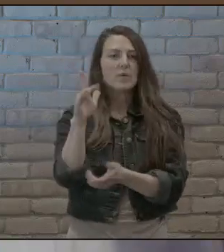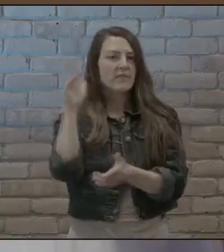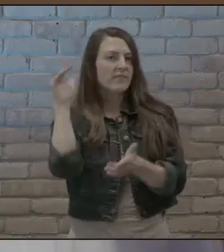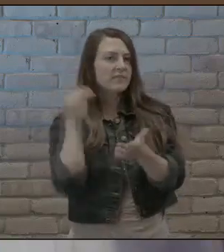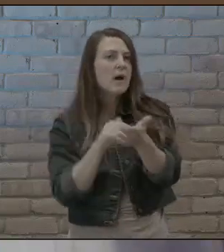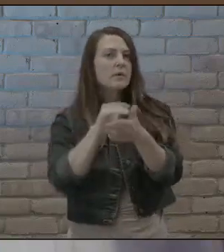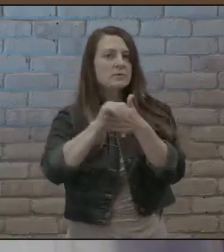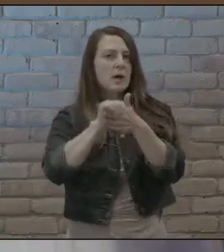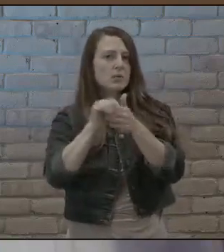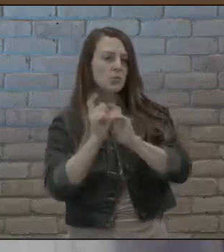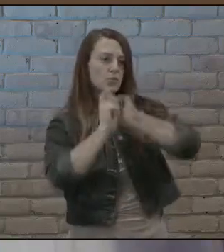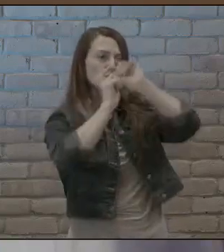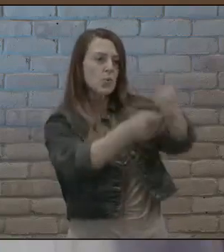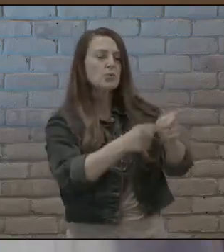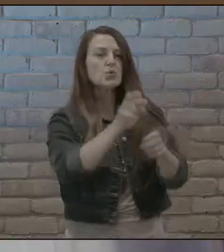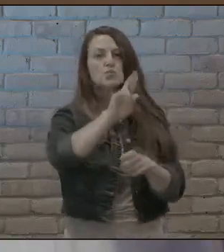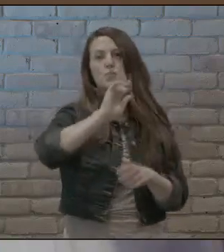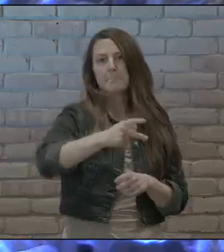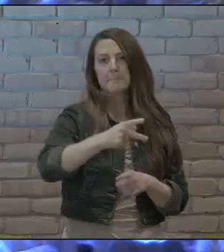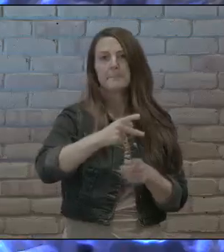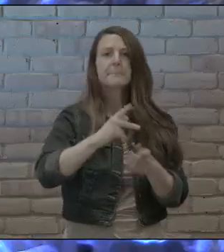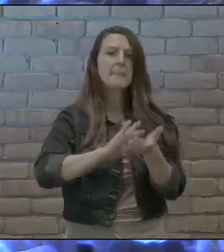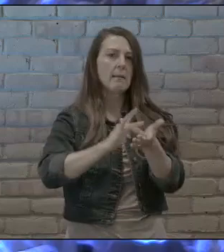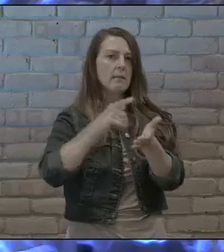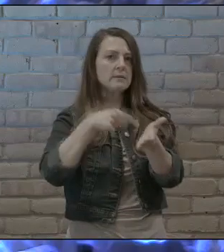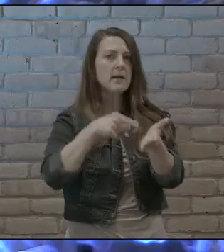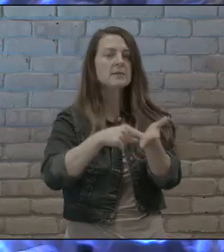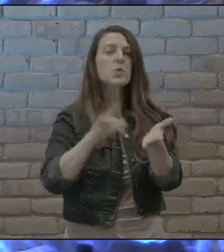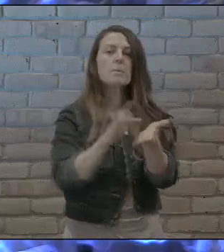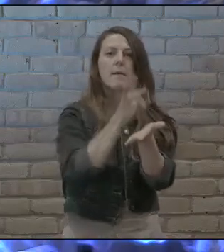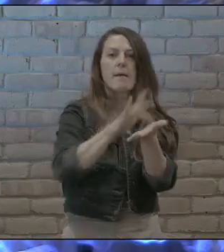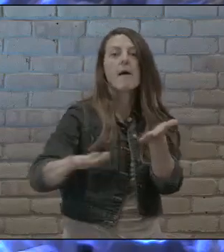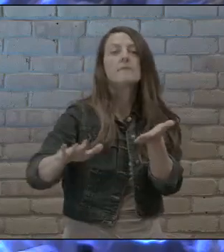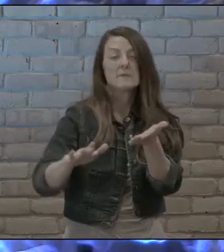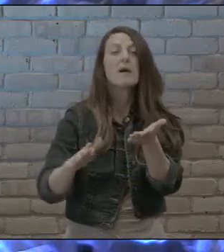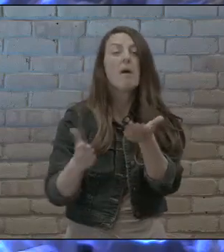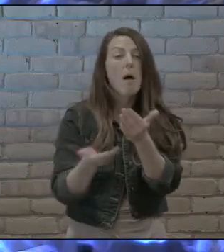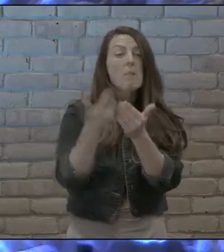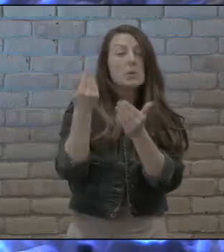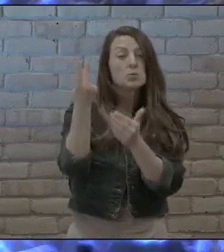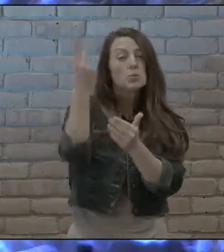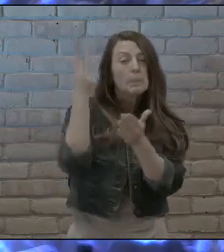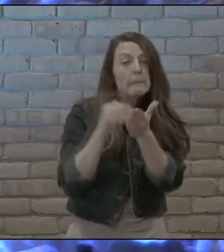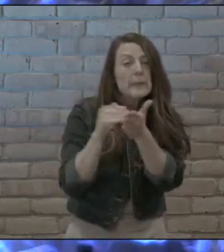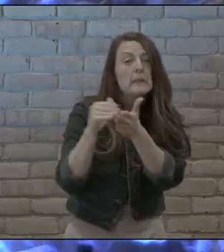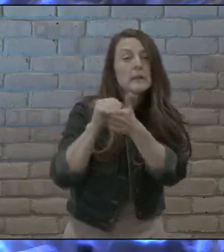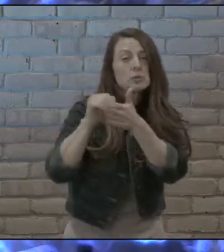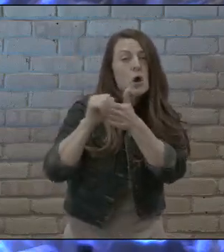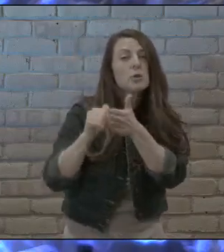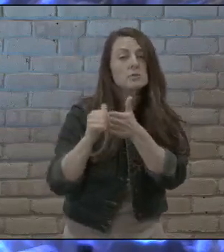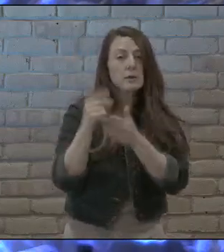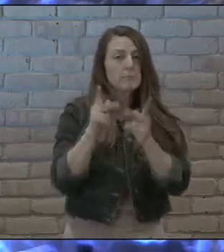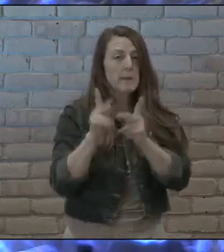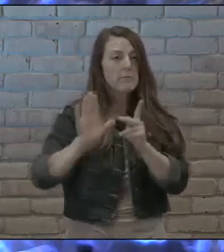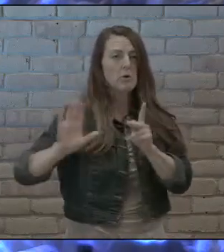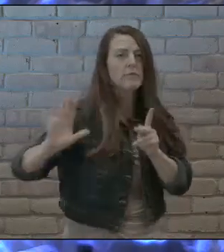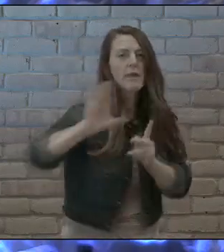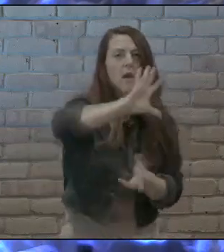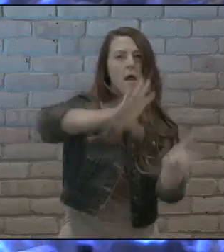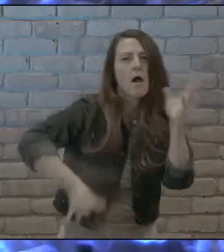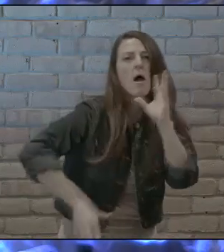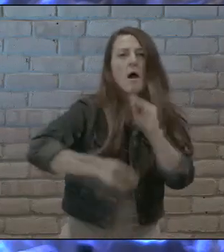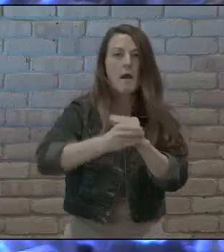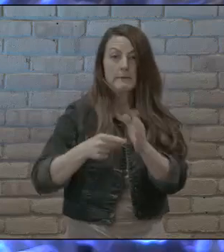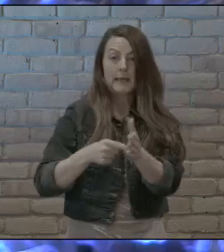to RIP medical debt, paying off over $2 million of people's medical debt in our country. At a time where